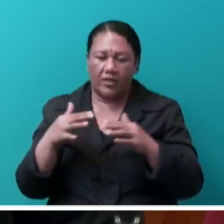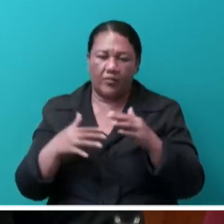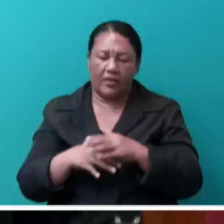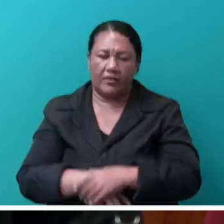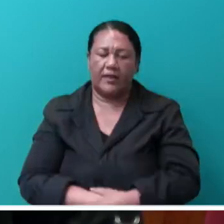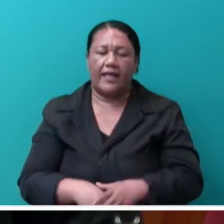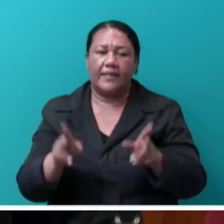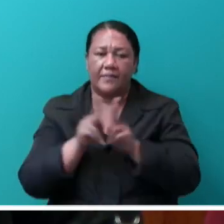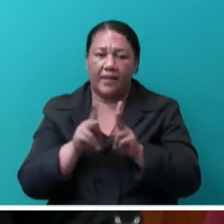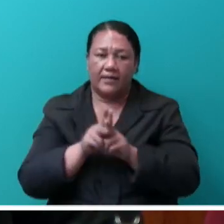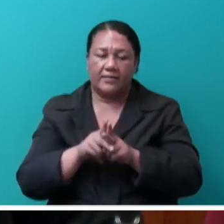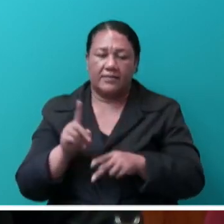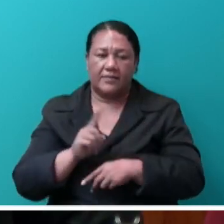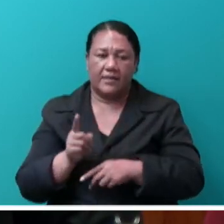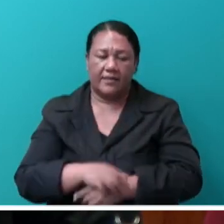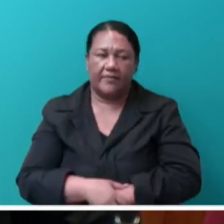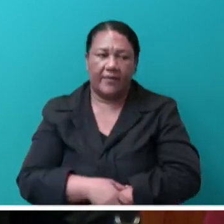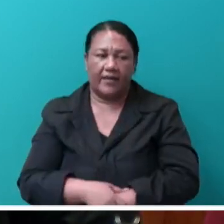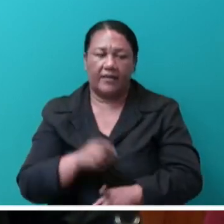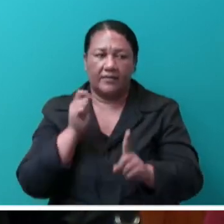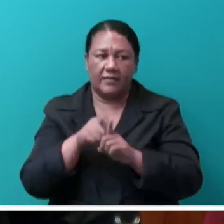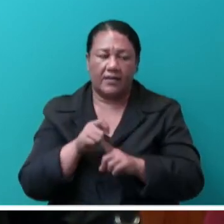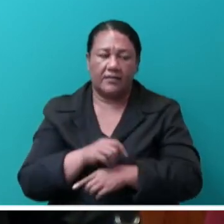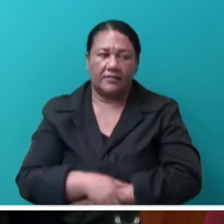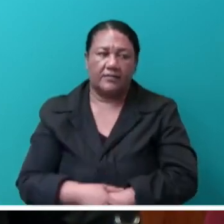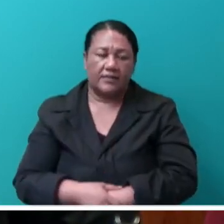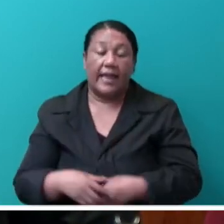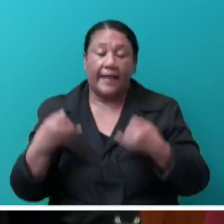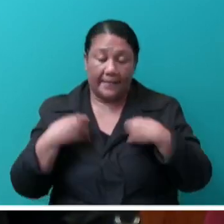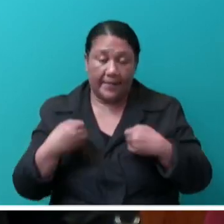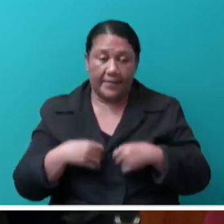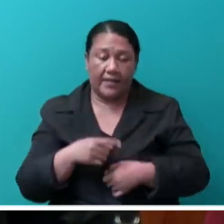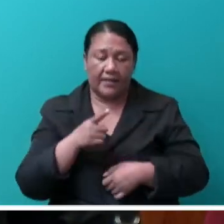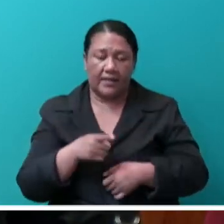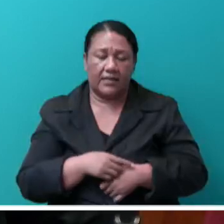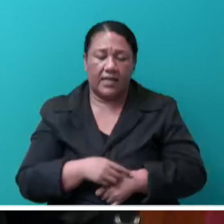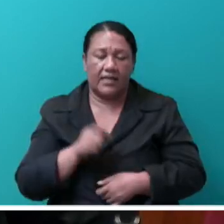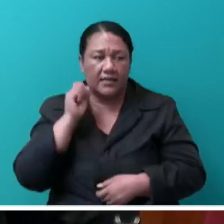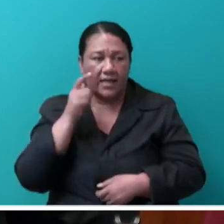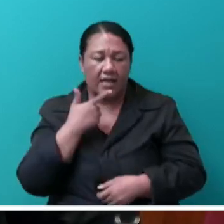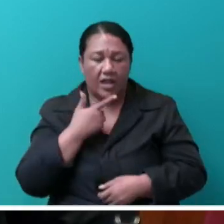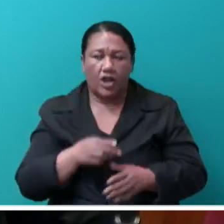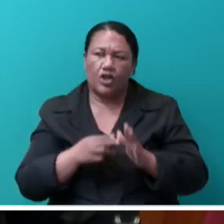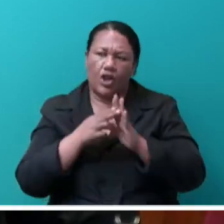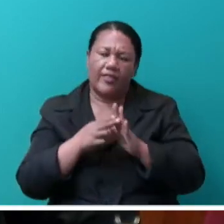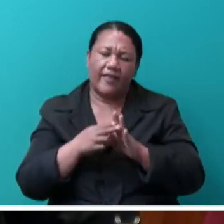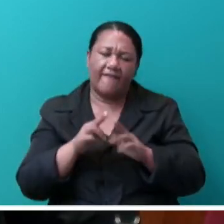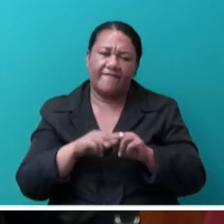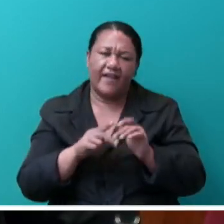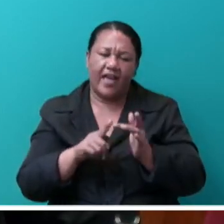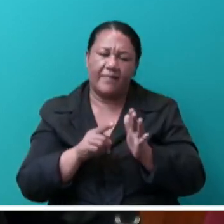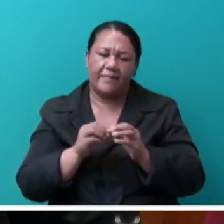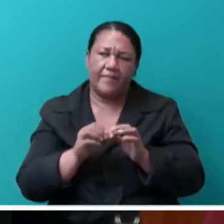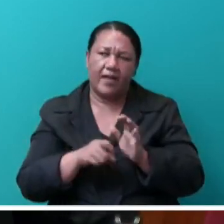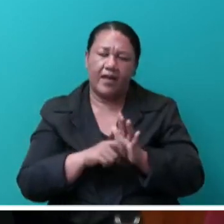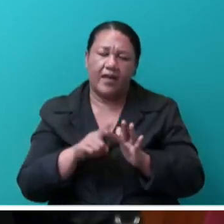partnership is aimed at implementing Telecom's Northern Fibre Connectivity